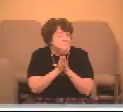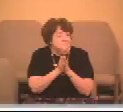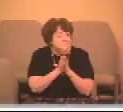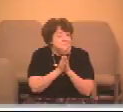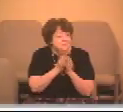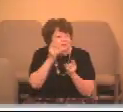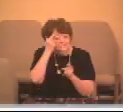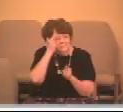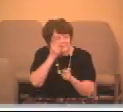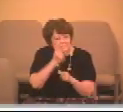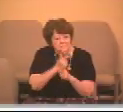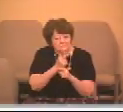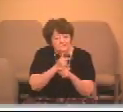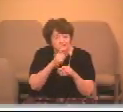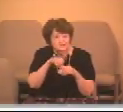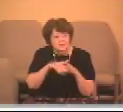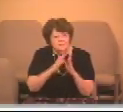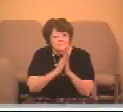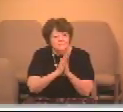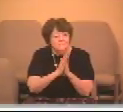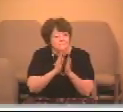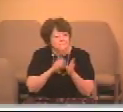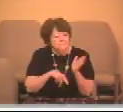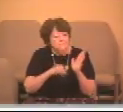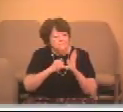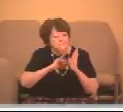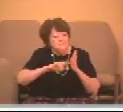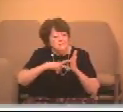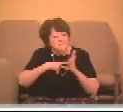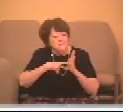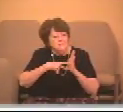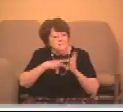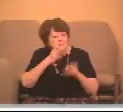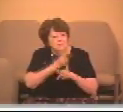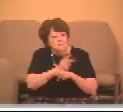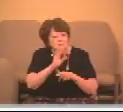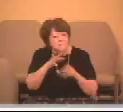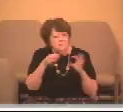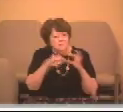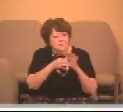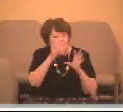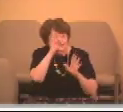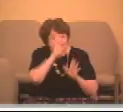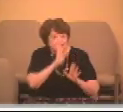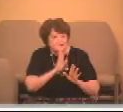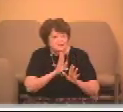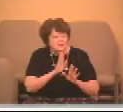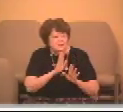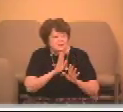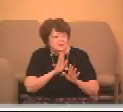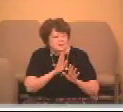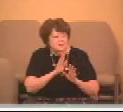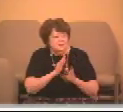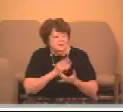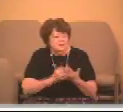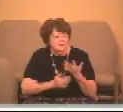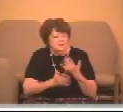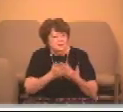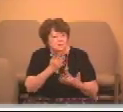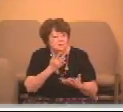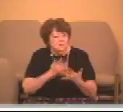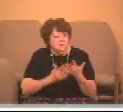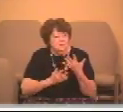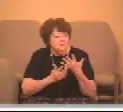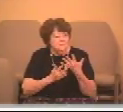me. What does it mean to keep your connection to God aflame,